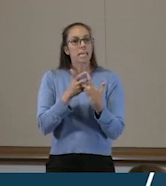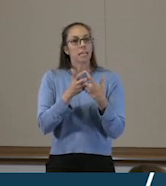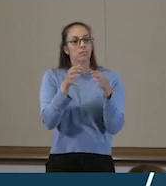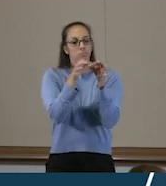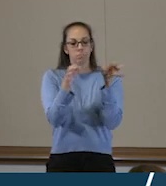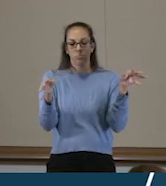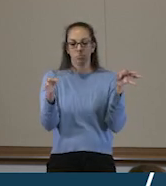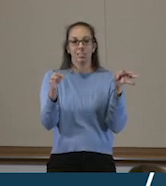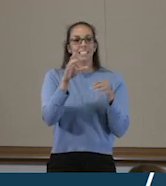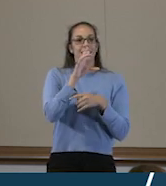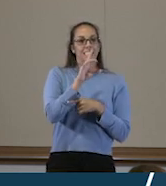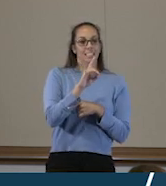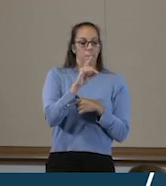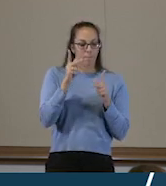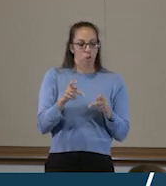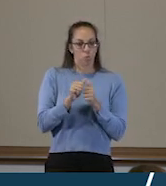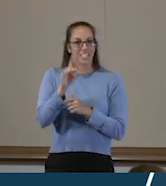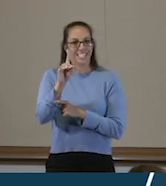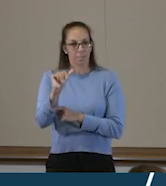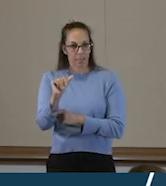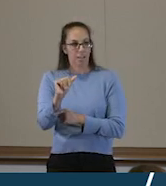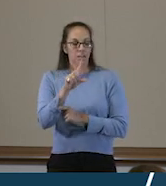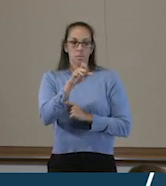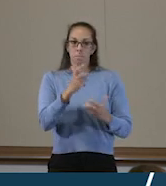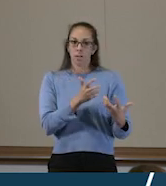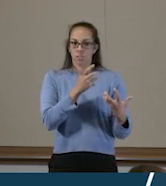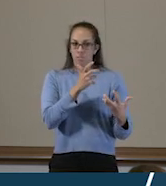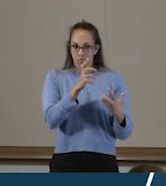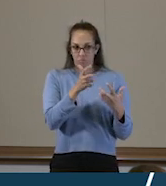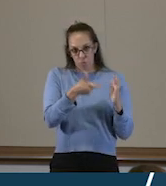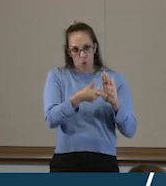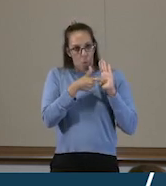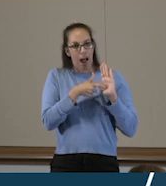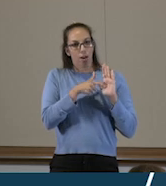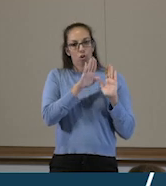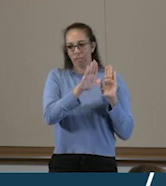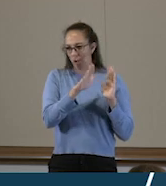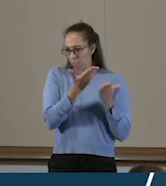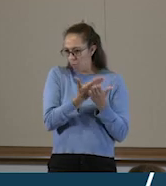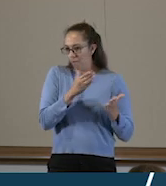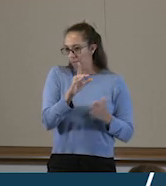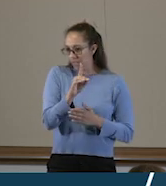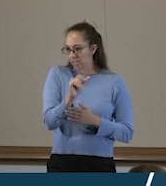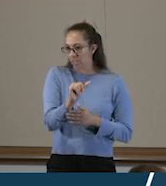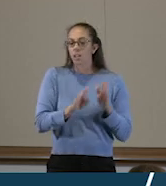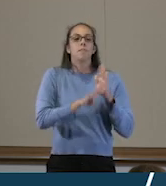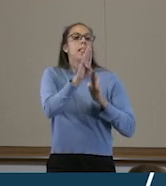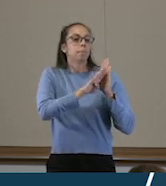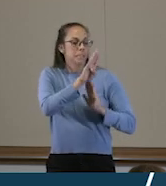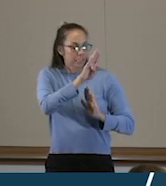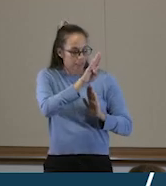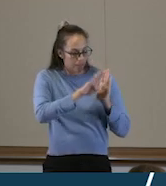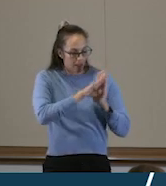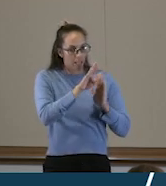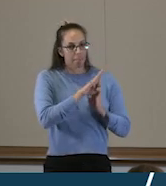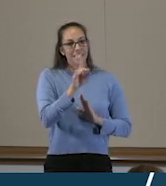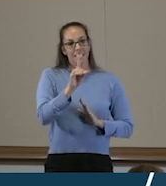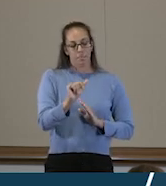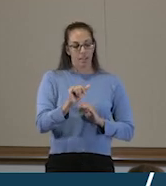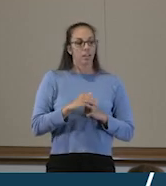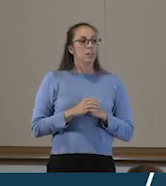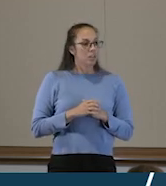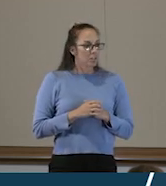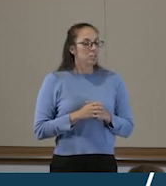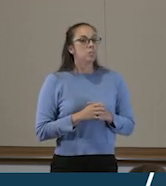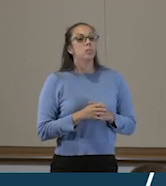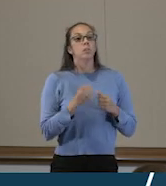of incapacity required. So you're not having an incapacity determination. Therefore, you're not having an examining committee of 3 or more members